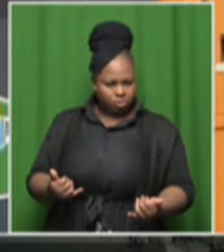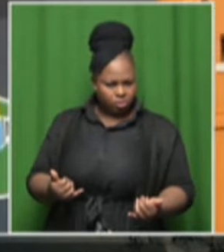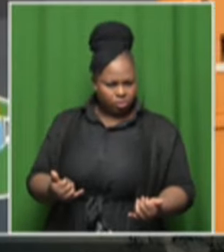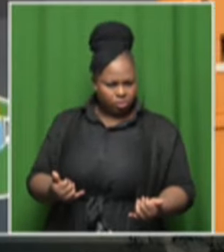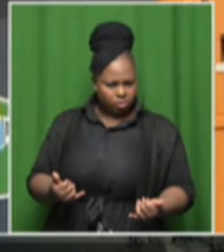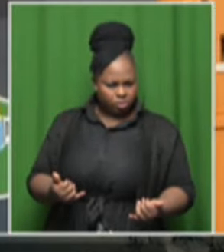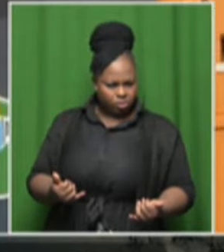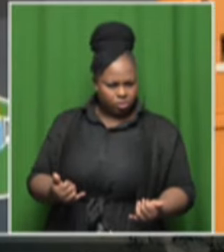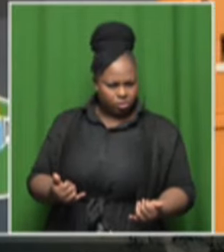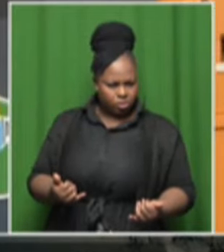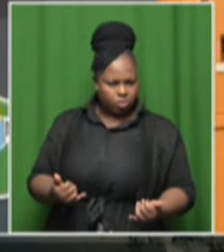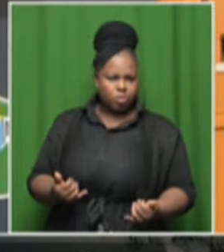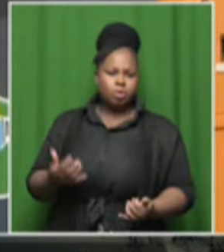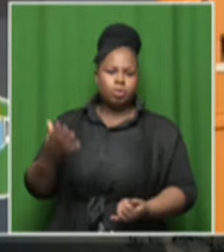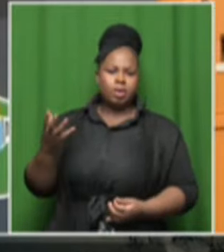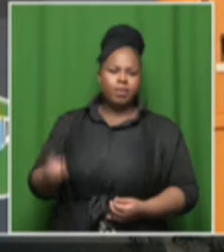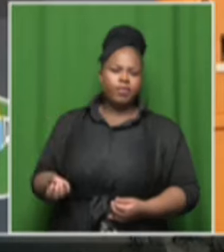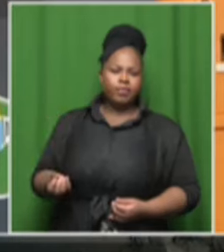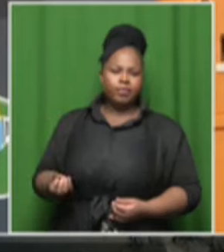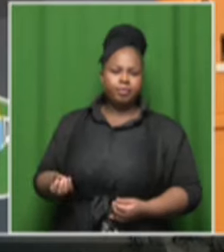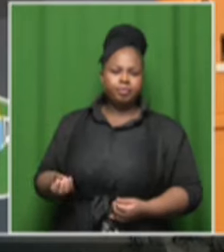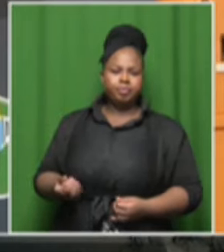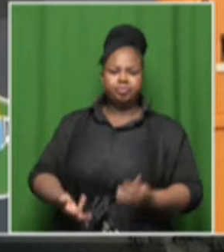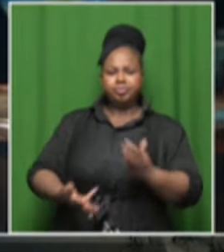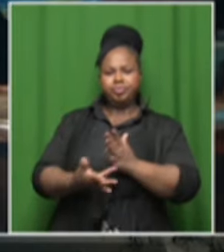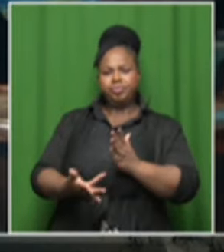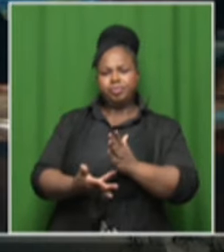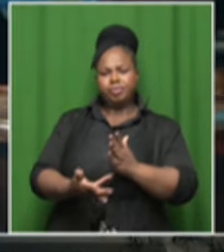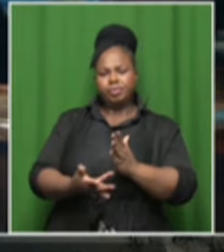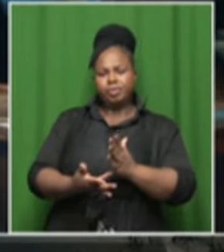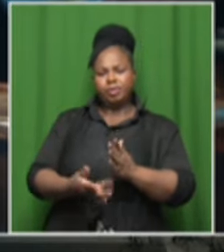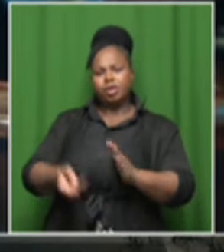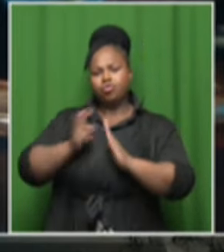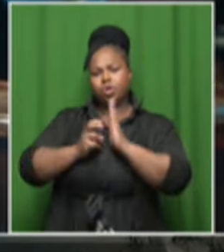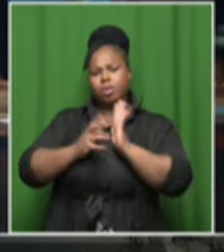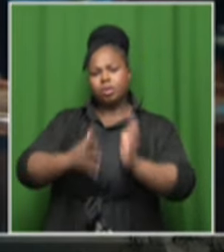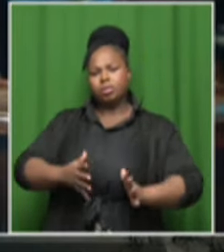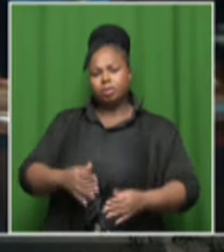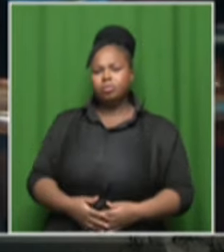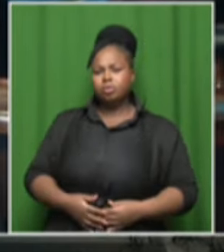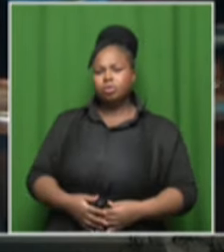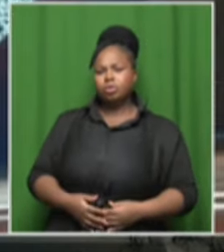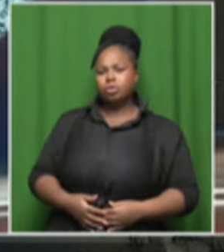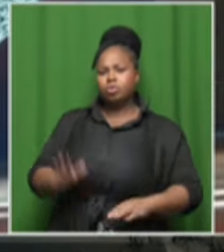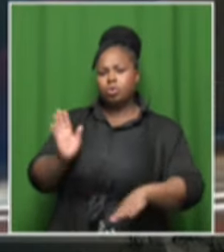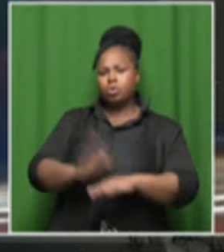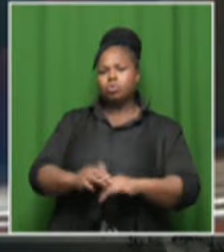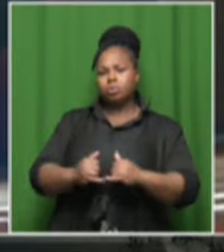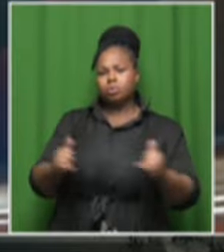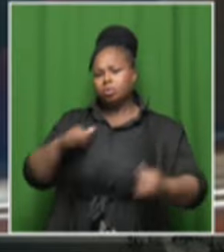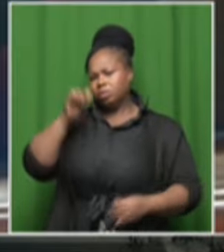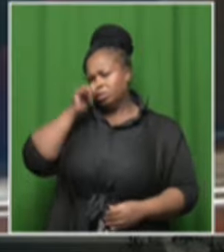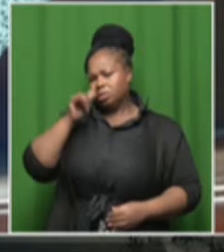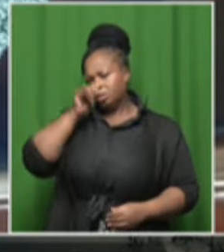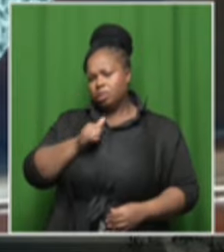is active and starting to regulate the flow of digital information. We actually have a good cyber crimes document and set